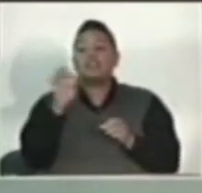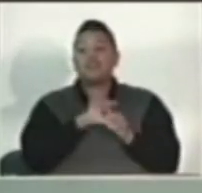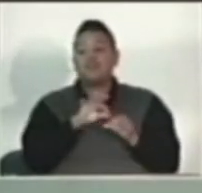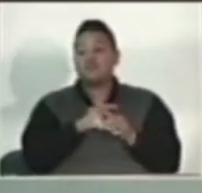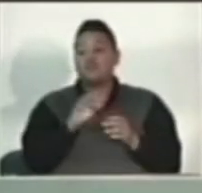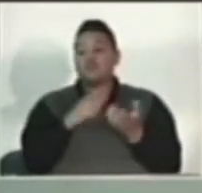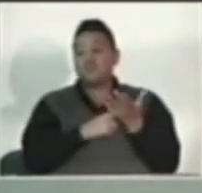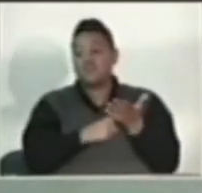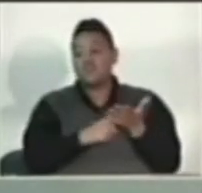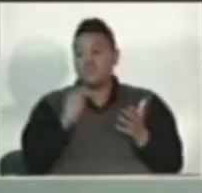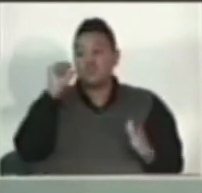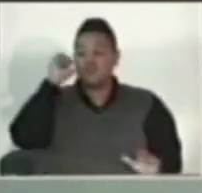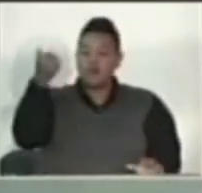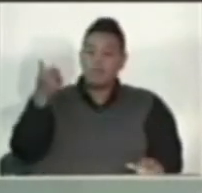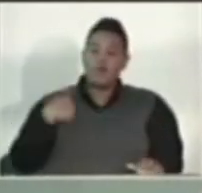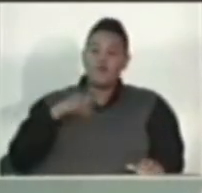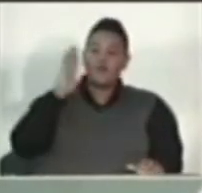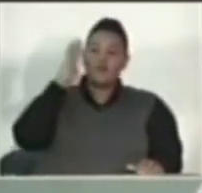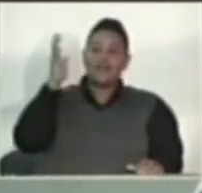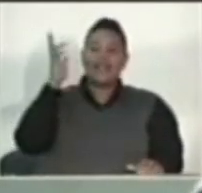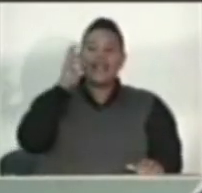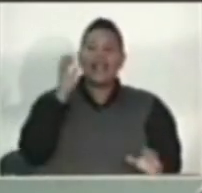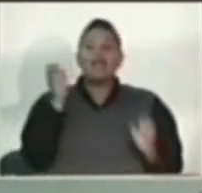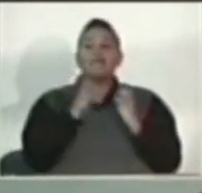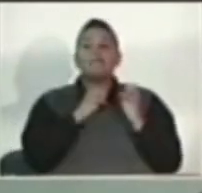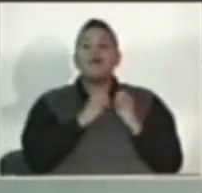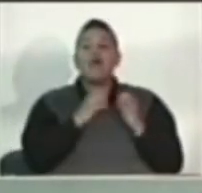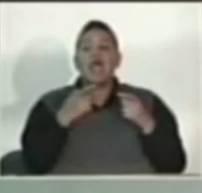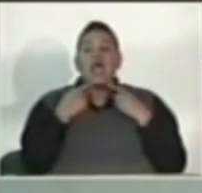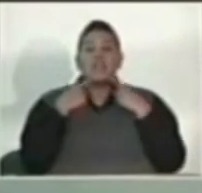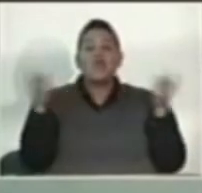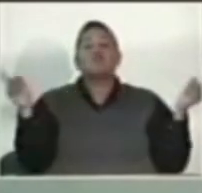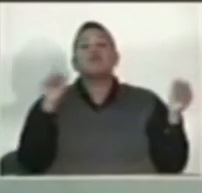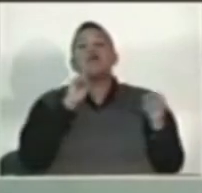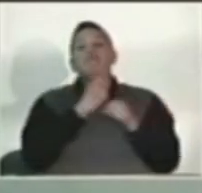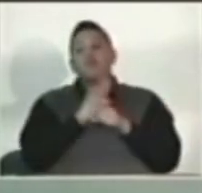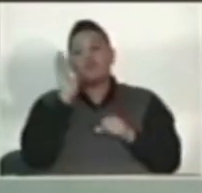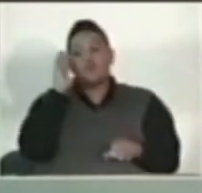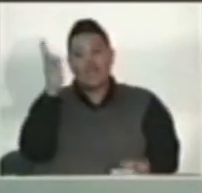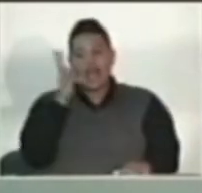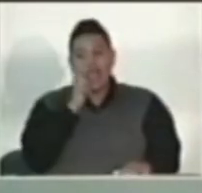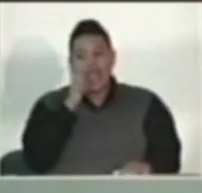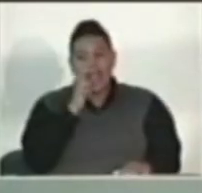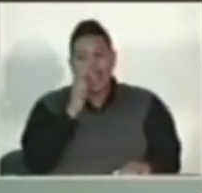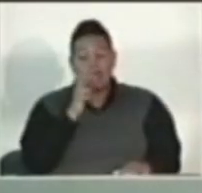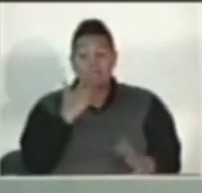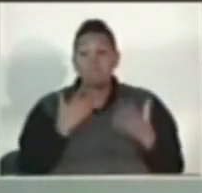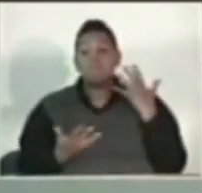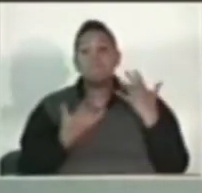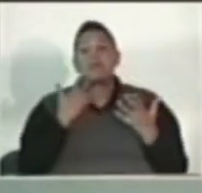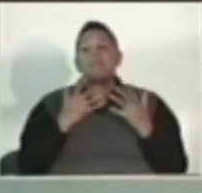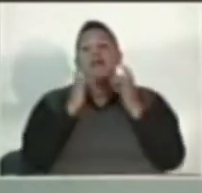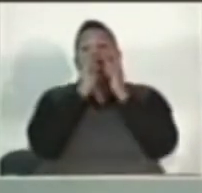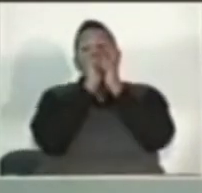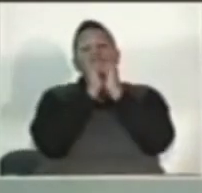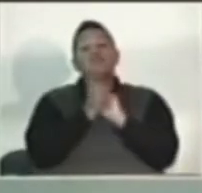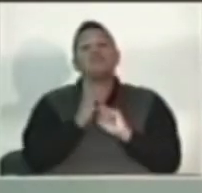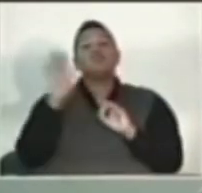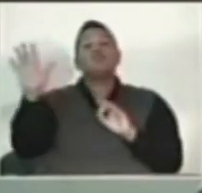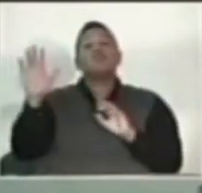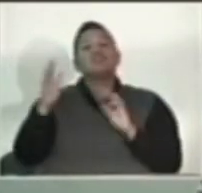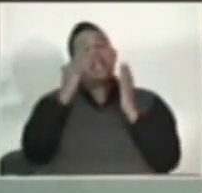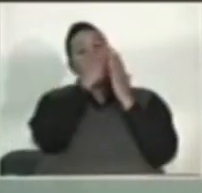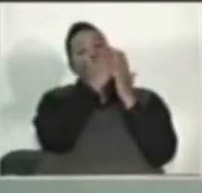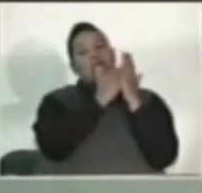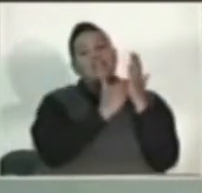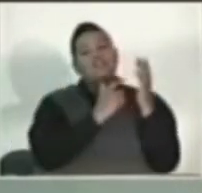tomorrow, we will no doubt hear more announcements and promises. Maybe even adjustments to his roadmap